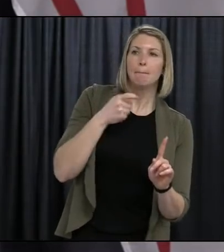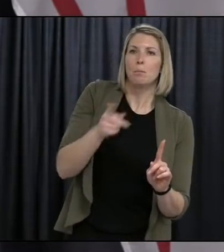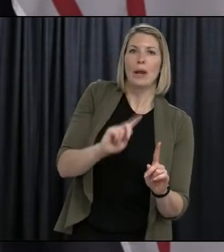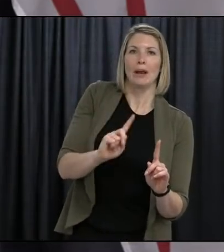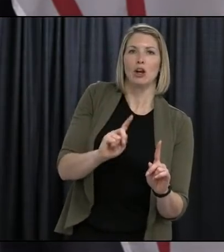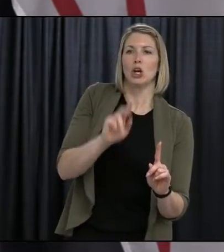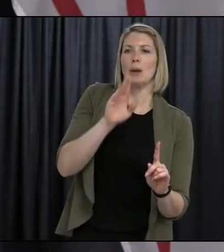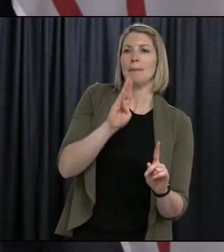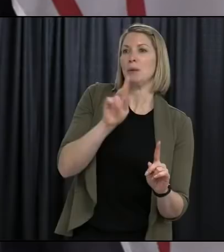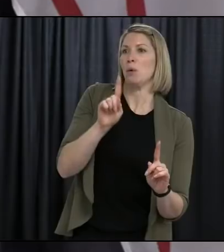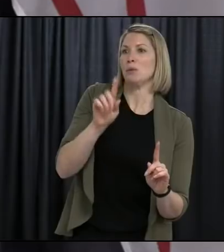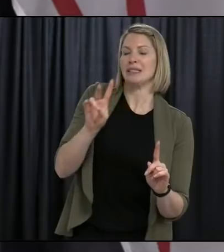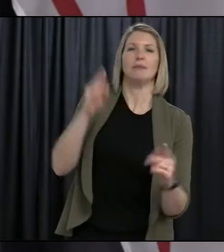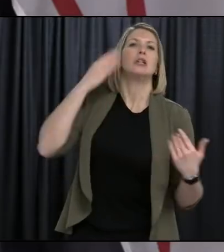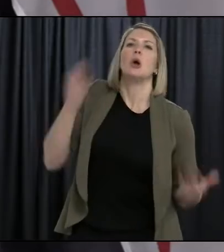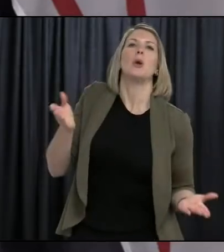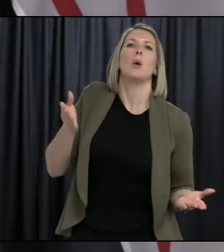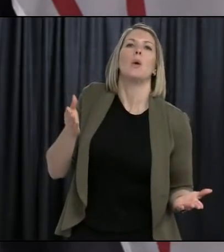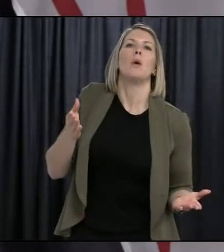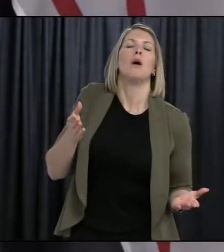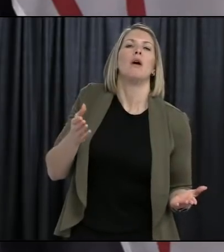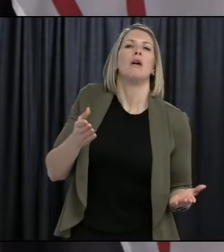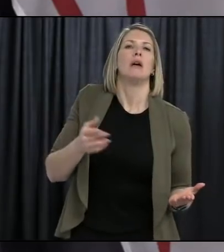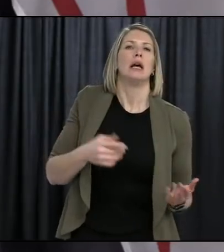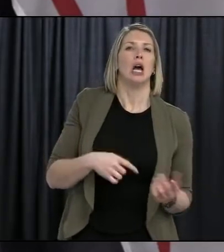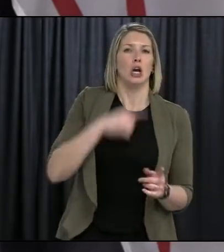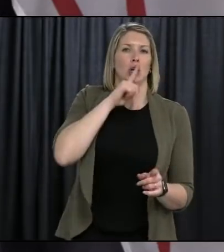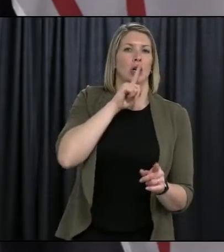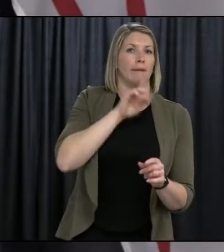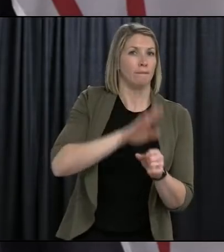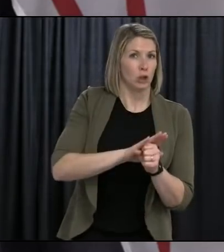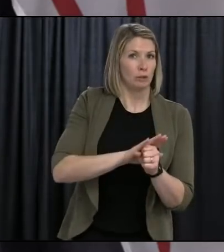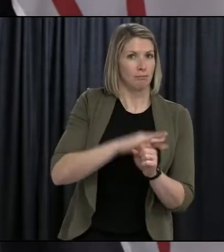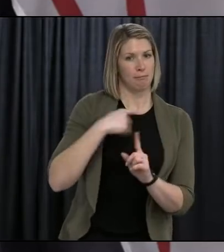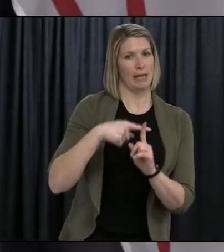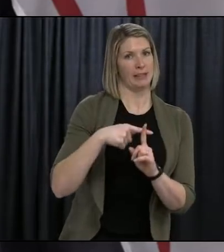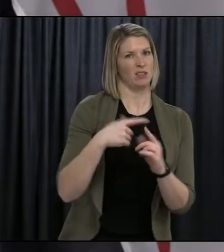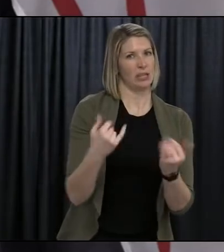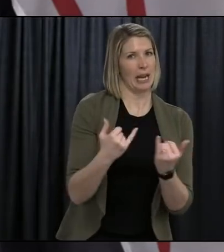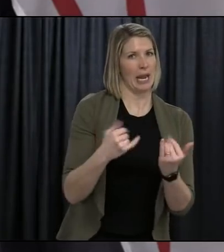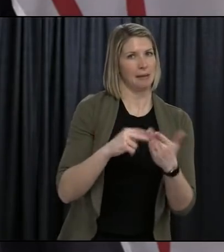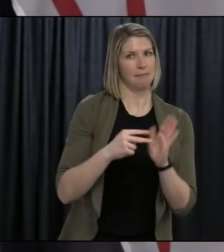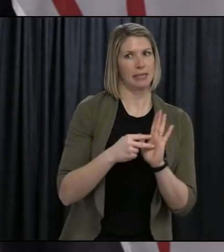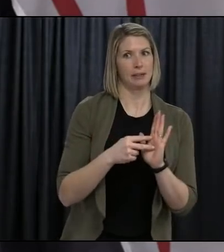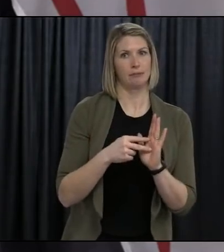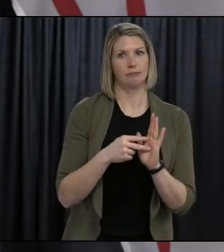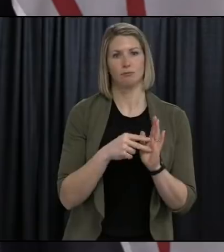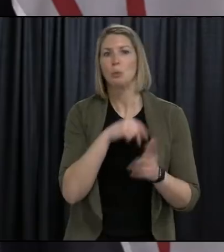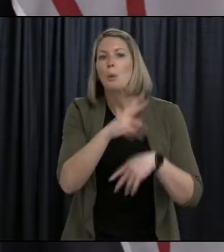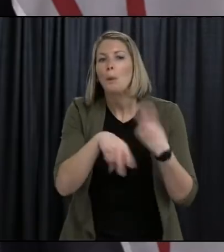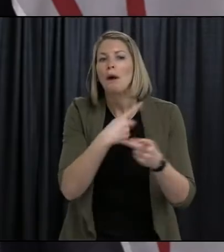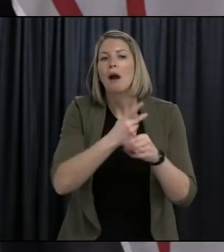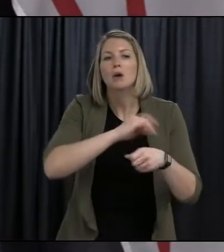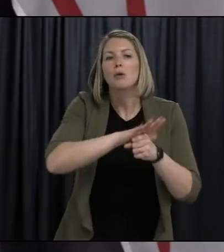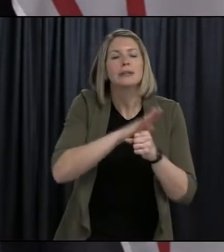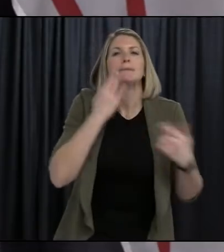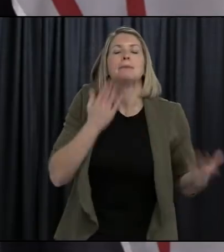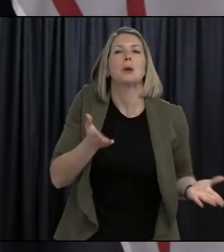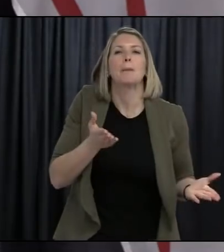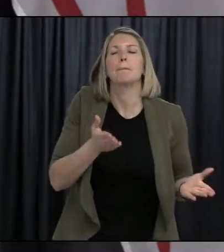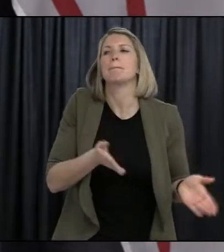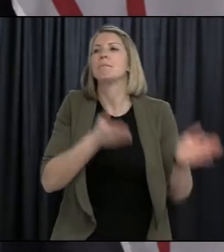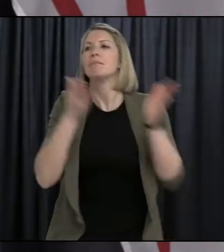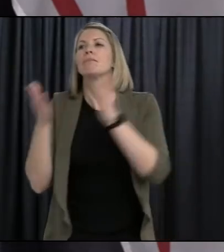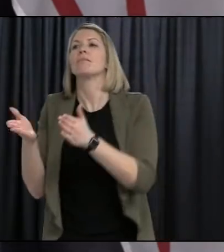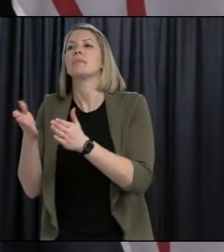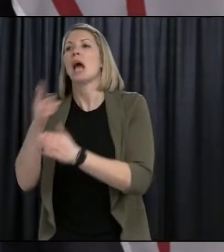It's obviously we just diagnosed them today, so we wouldn't be able to know that at this time. I'm not going to speak to the